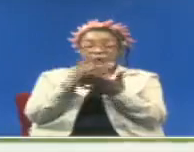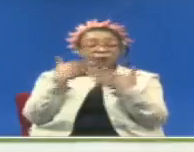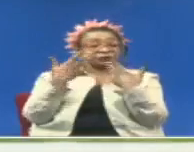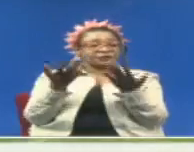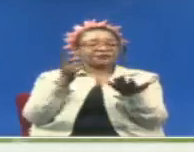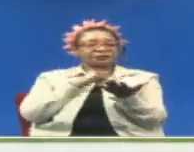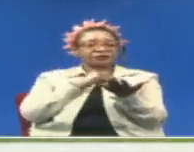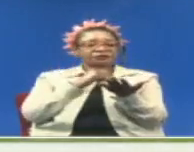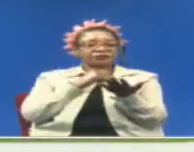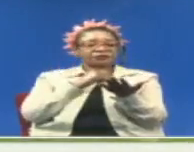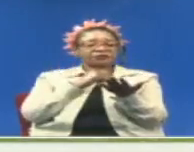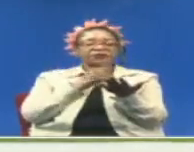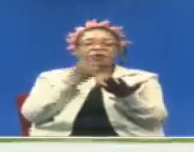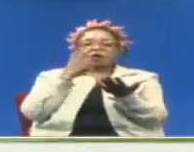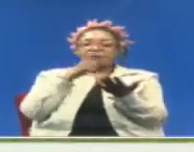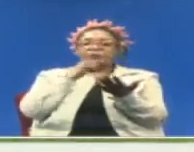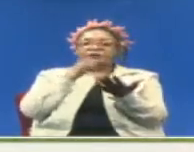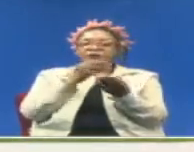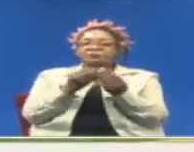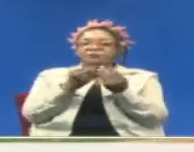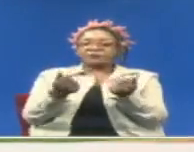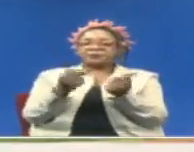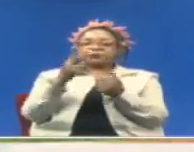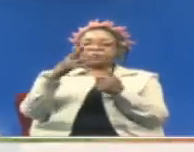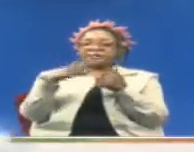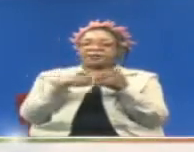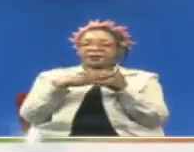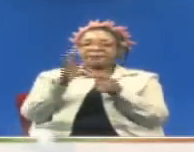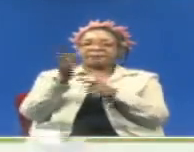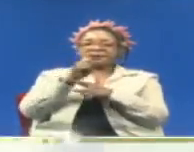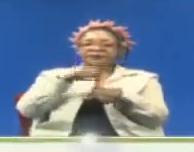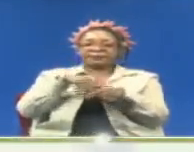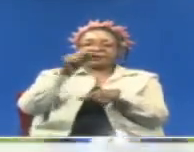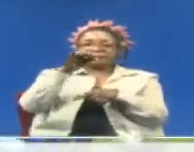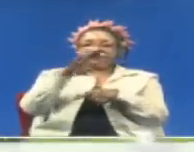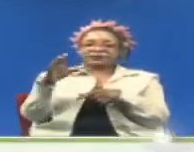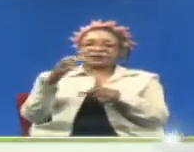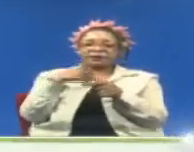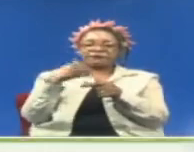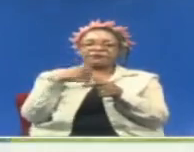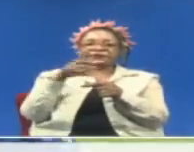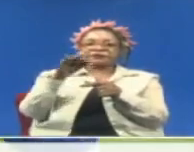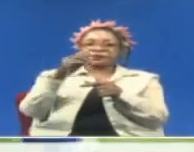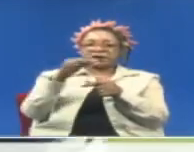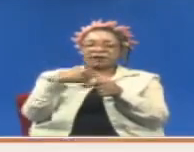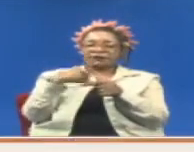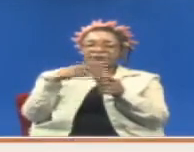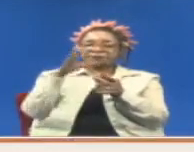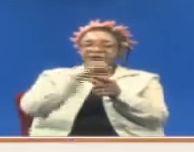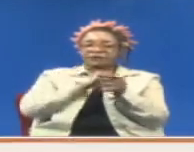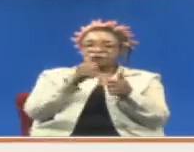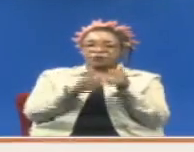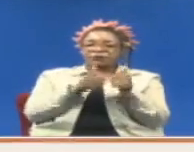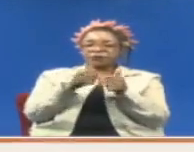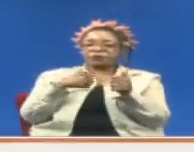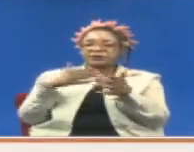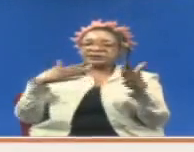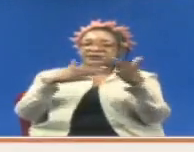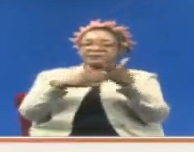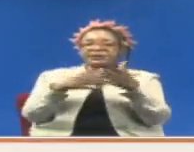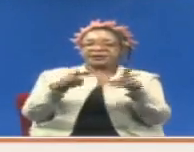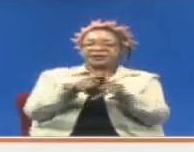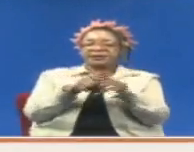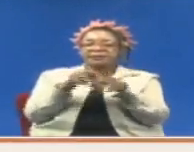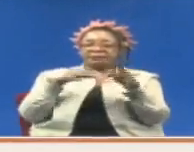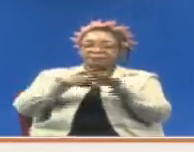Homeboyz punished Leopards after 29 minutes when Leopards midfielder Victor Omune gave a missed pass which was intercepted and the ball fed